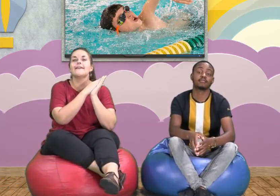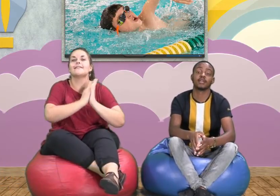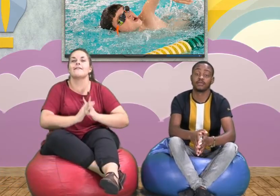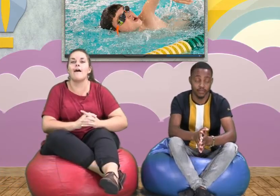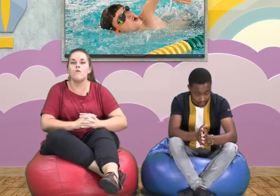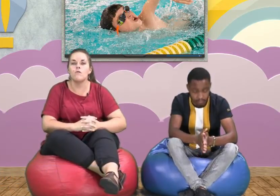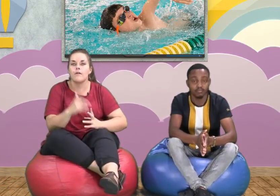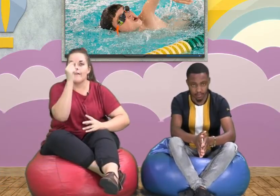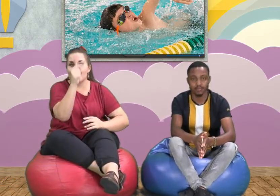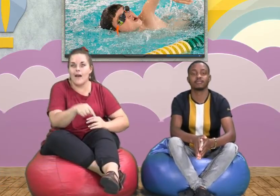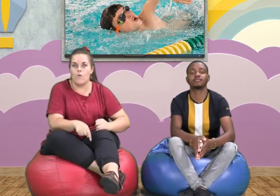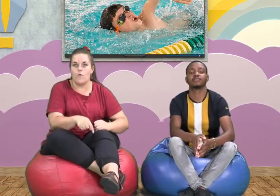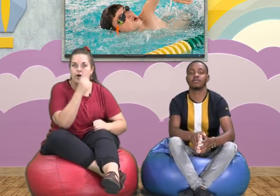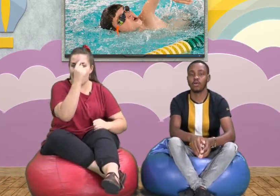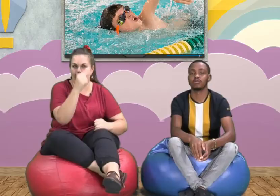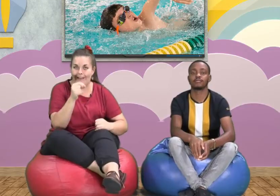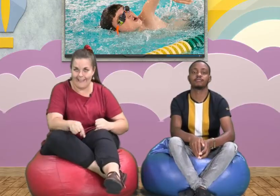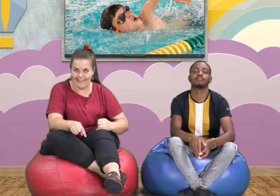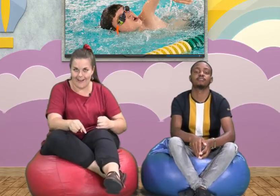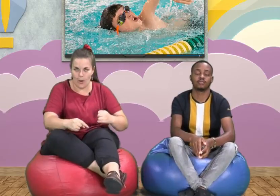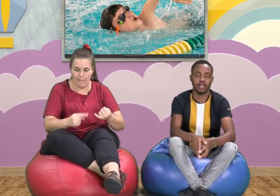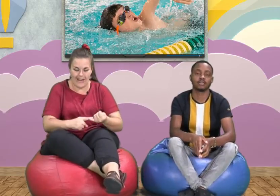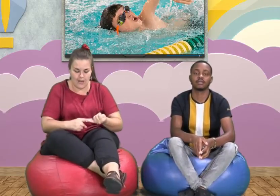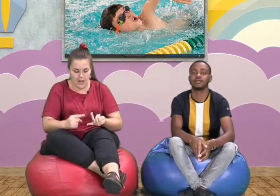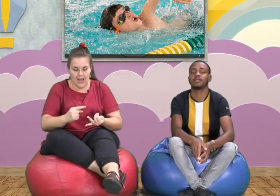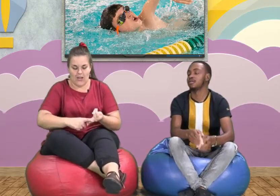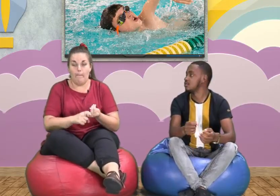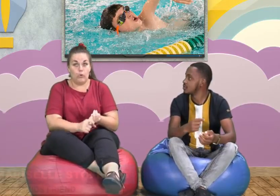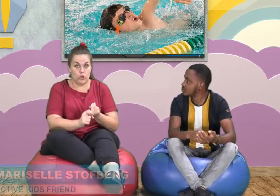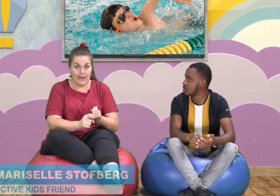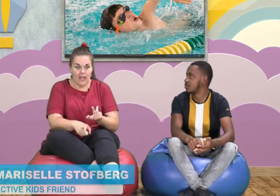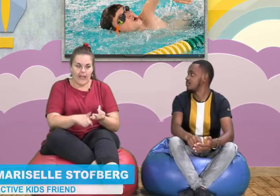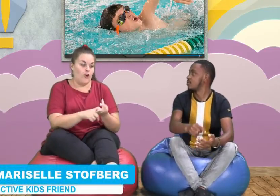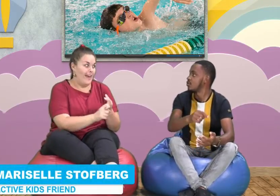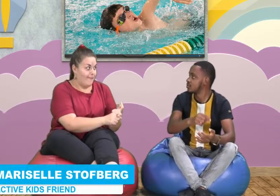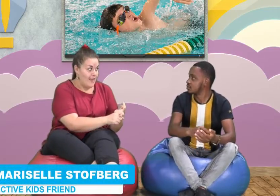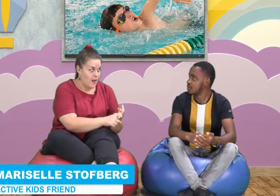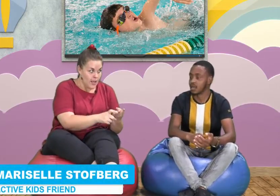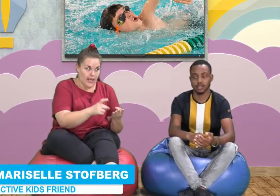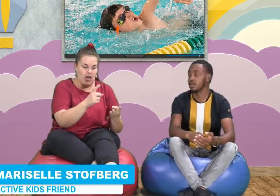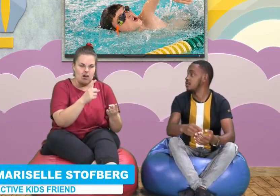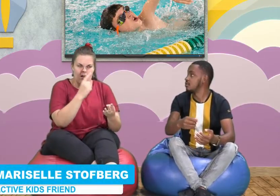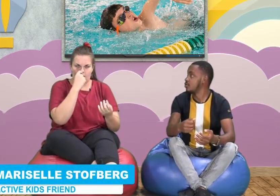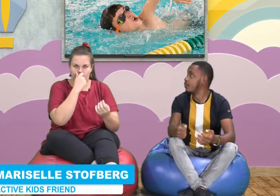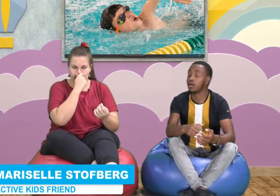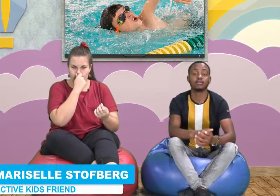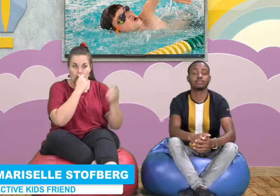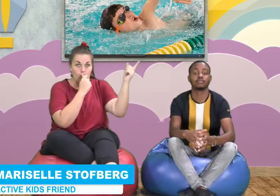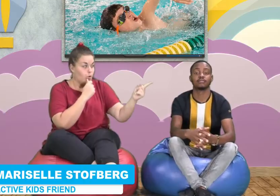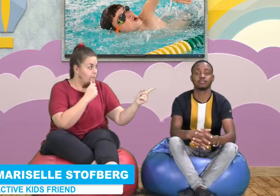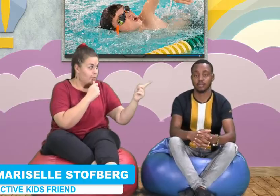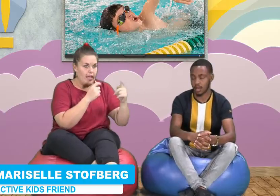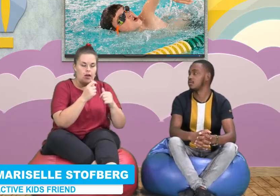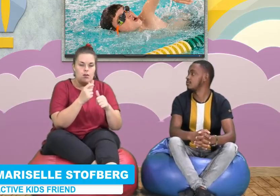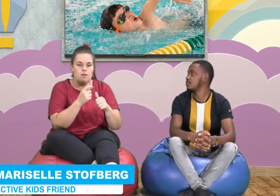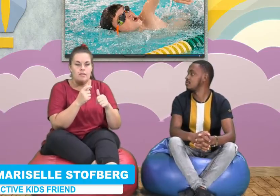tyd is nou. Nou, kry jou gereed, kry jou pen en jou potlood en jou uitveer en jou boek. Jou